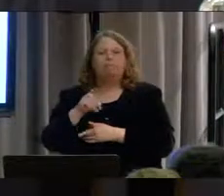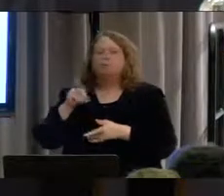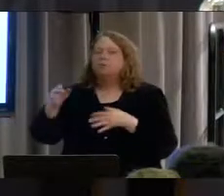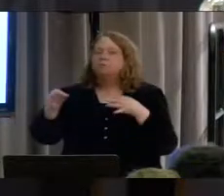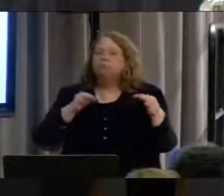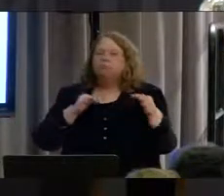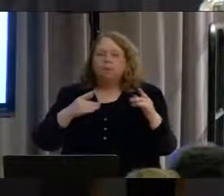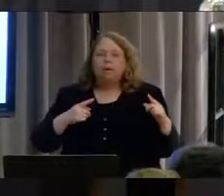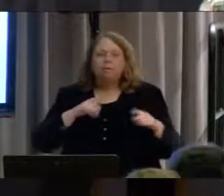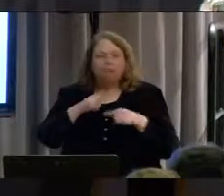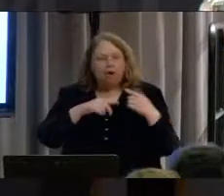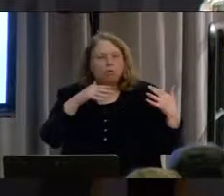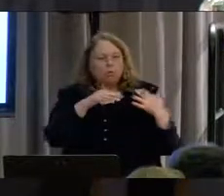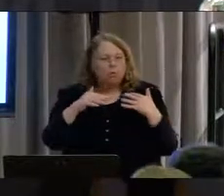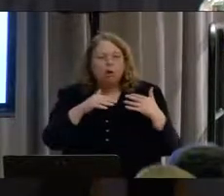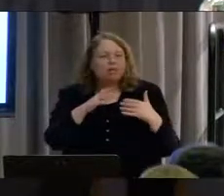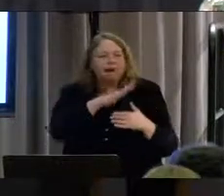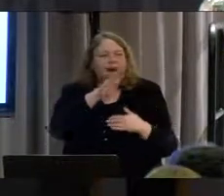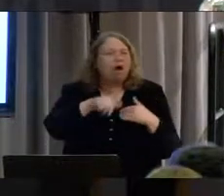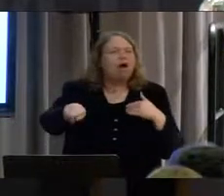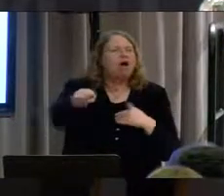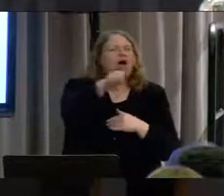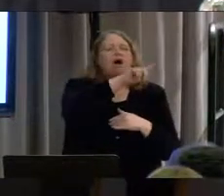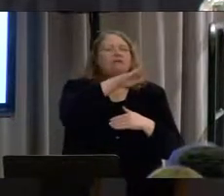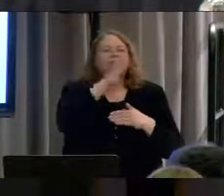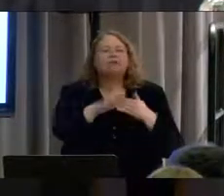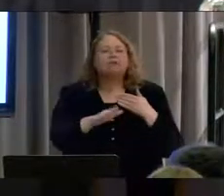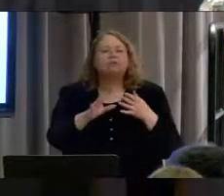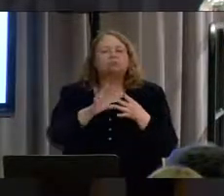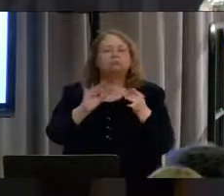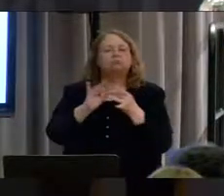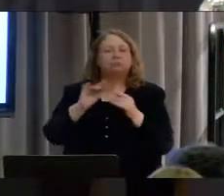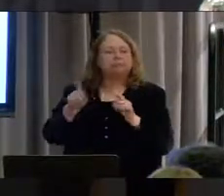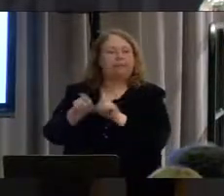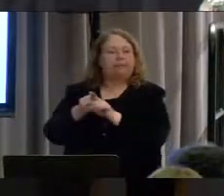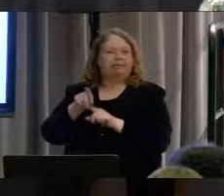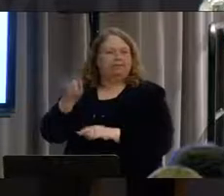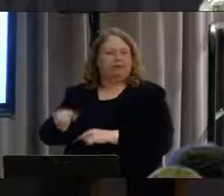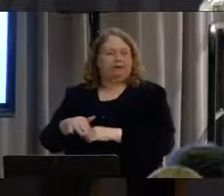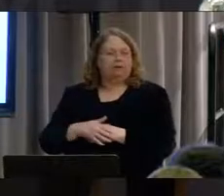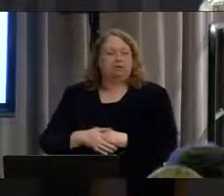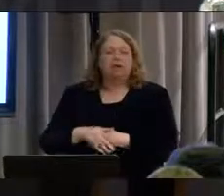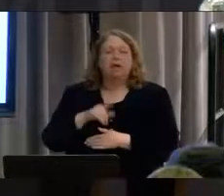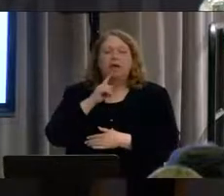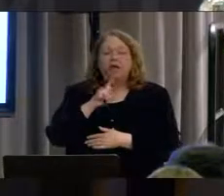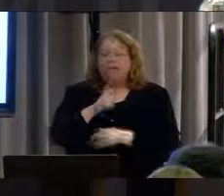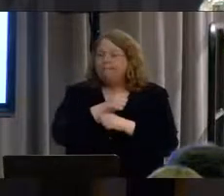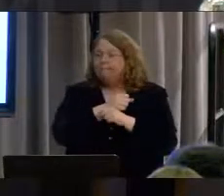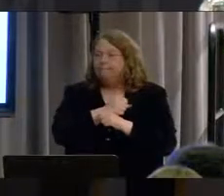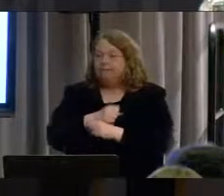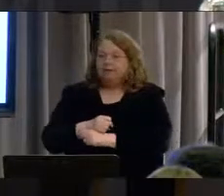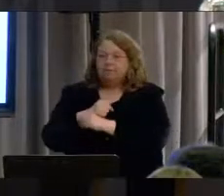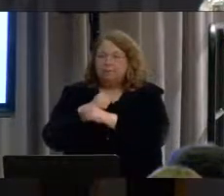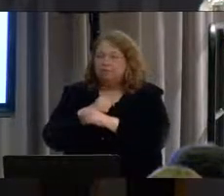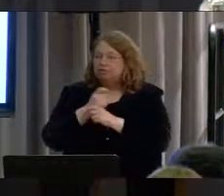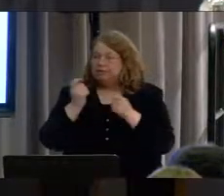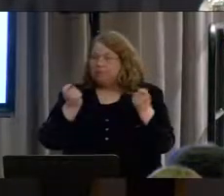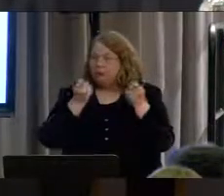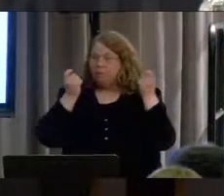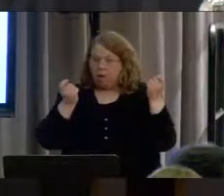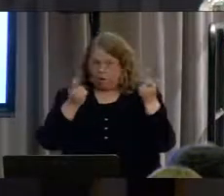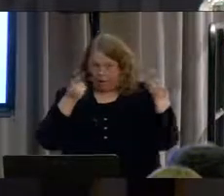told anywhere else in the world. I'm proud of the new statue to emancipation that's going to appear on Brown's Island. It's going to be the first one in the